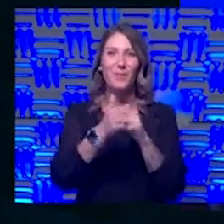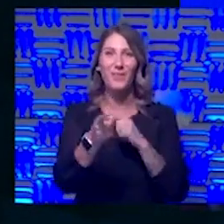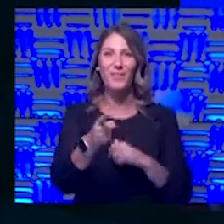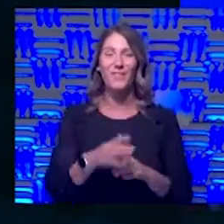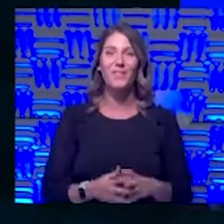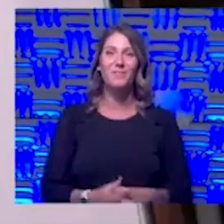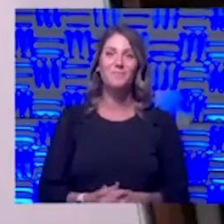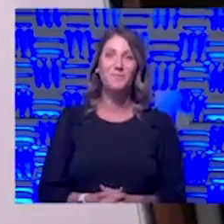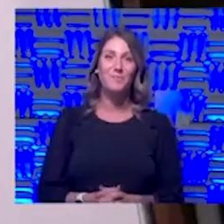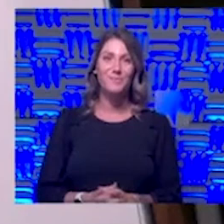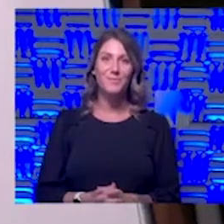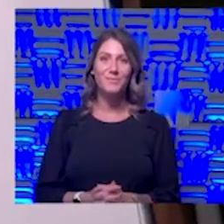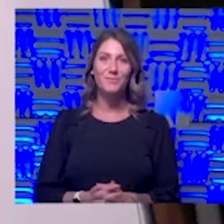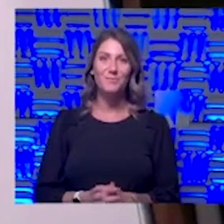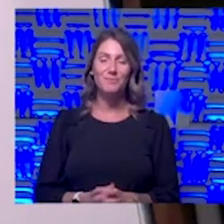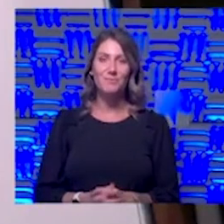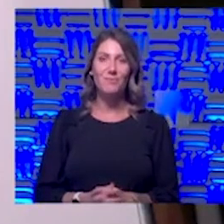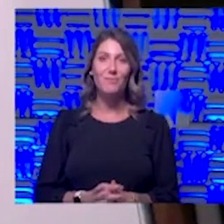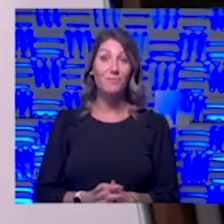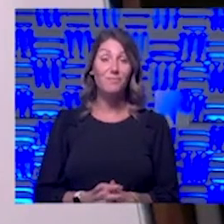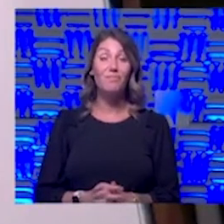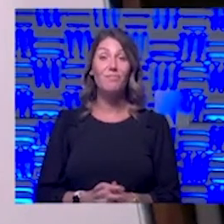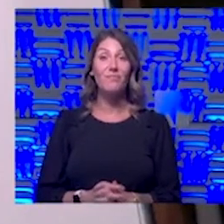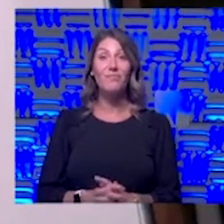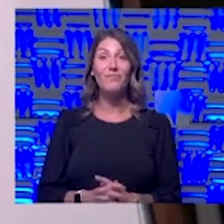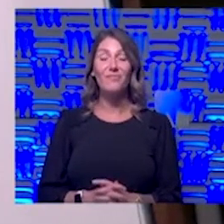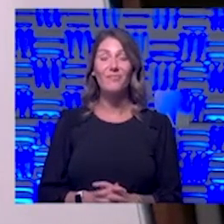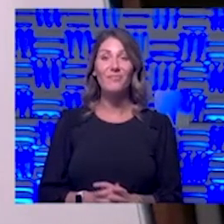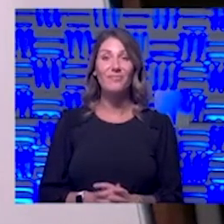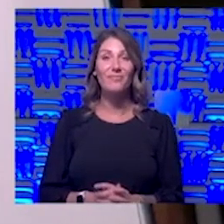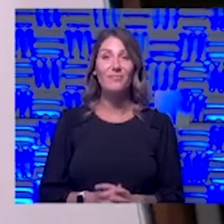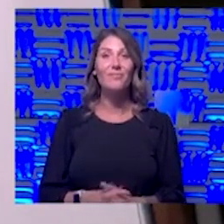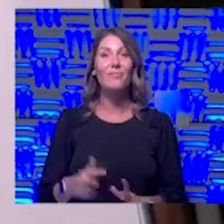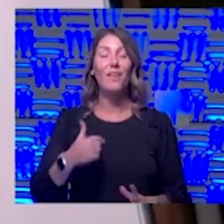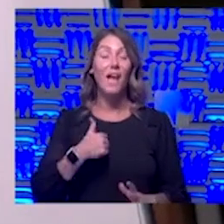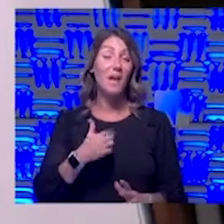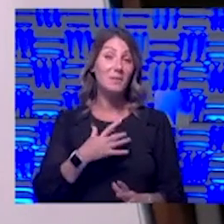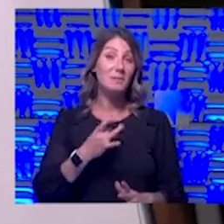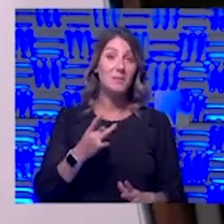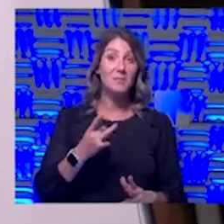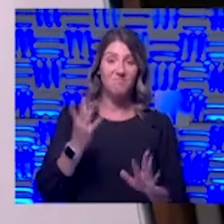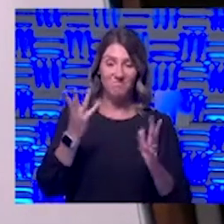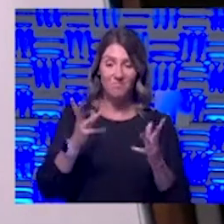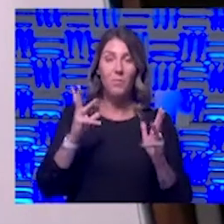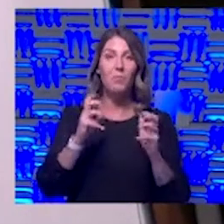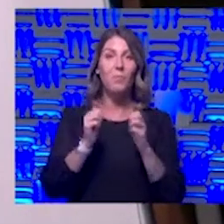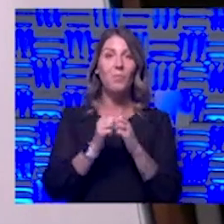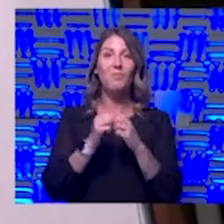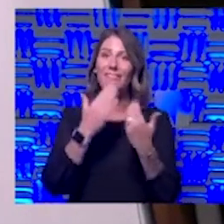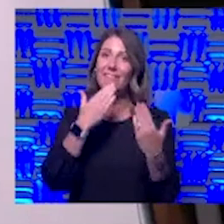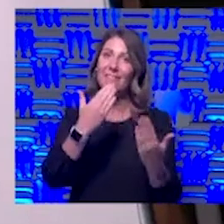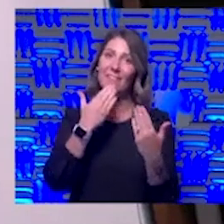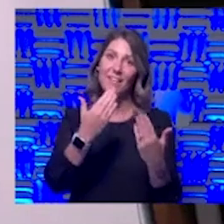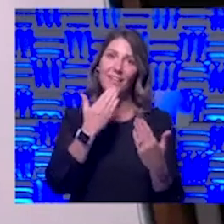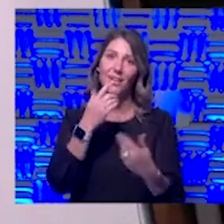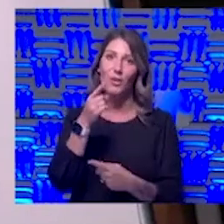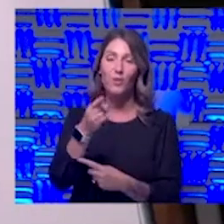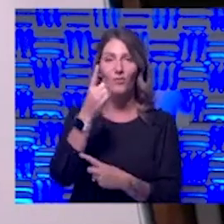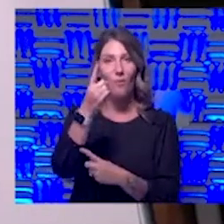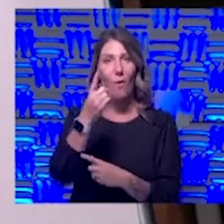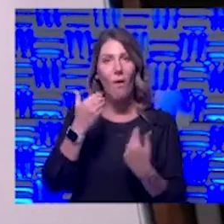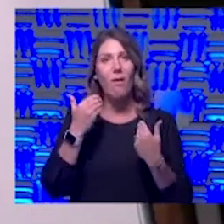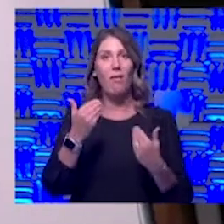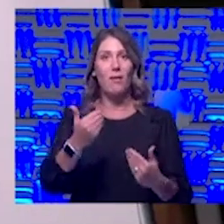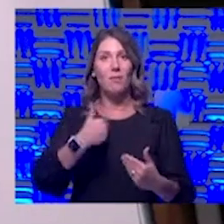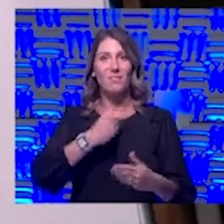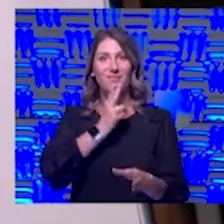No, I would just like to kind of wrap up by you know, thanking you for having me on and